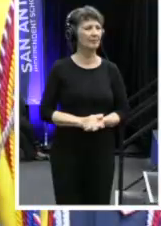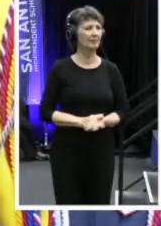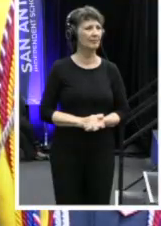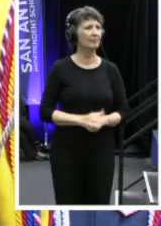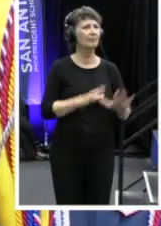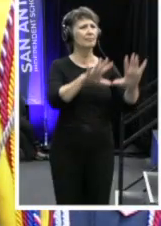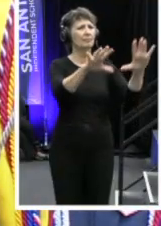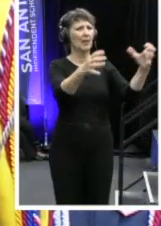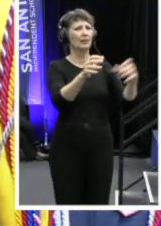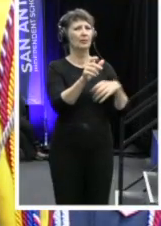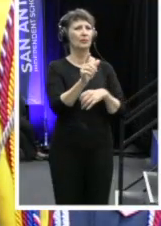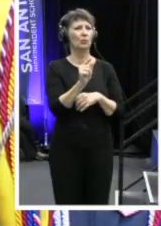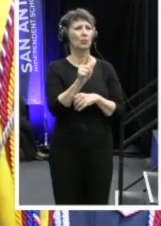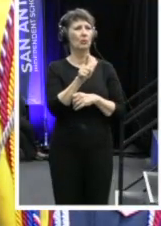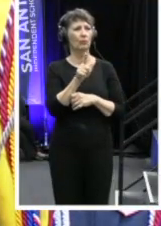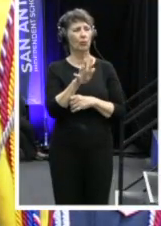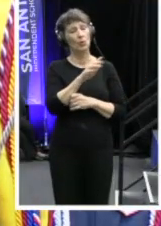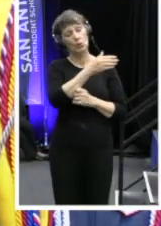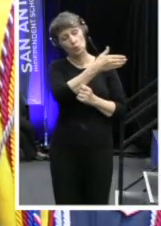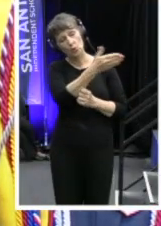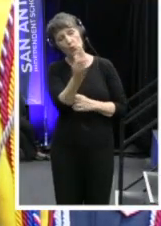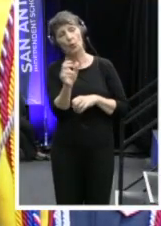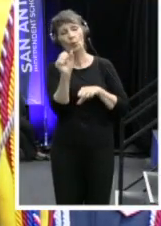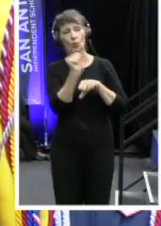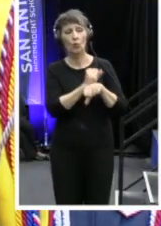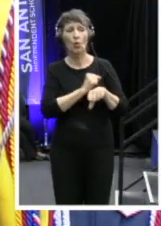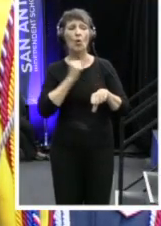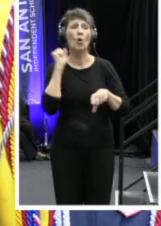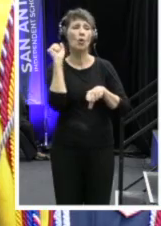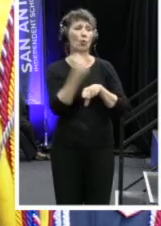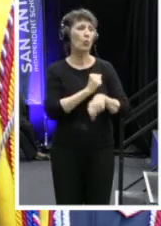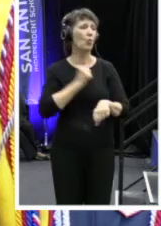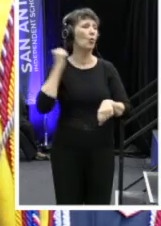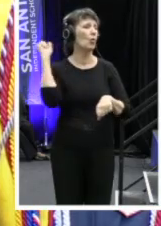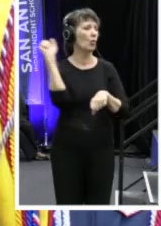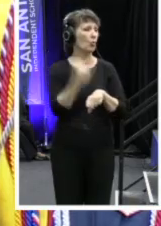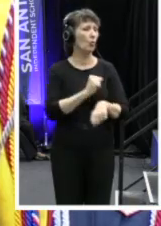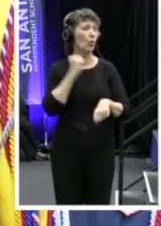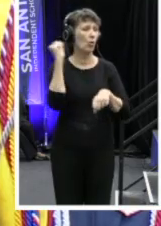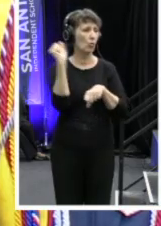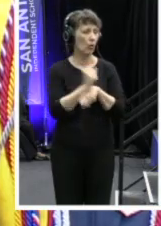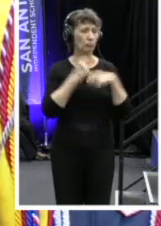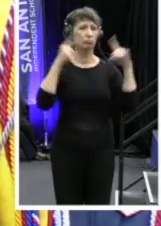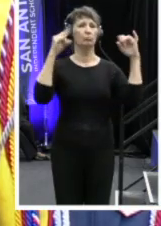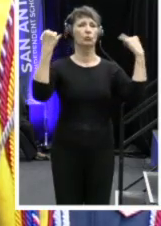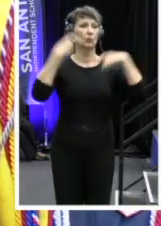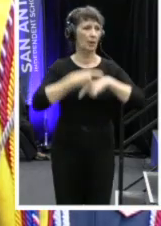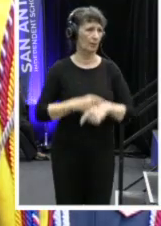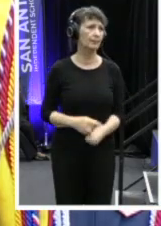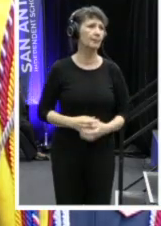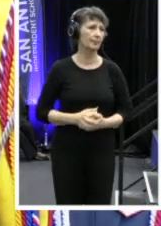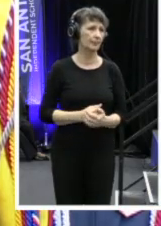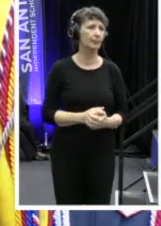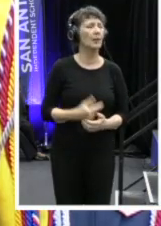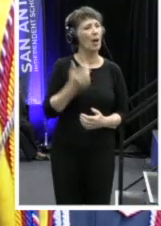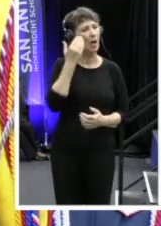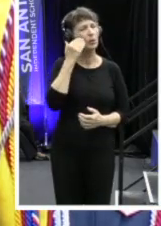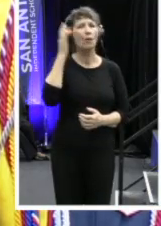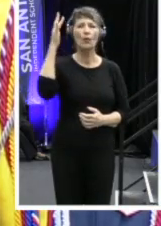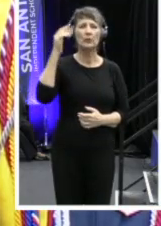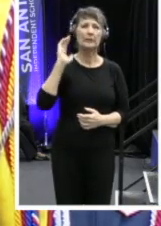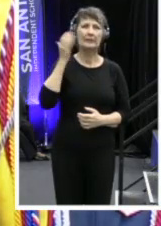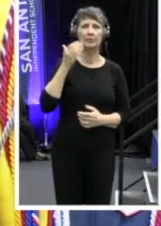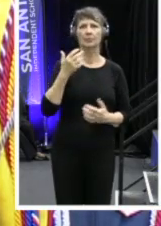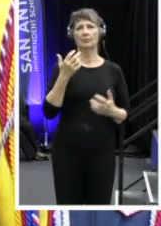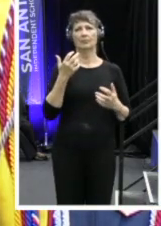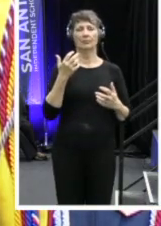Class of 2024, you have worked tenaciously to get to where you are today. I know the future seems